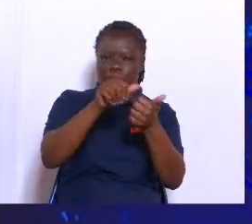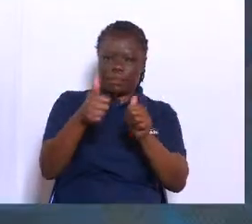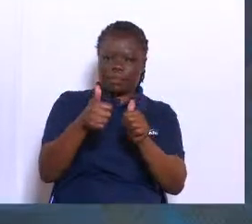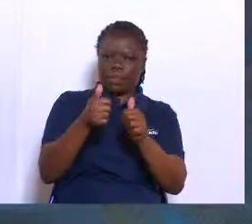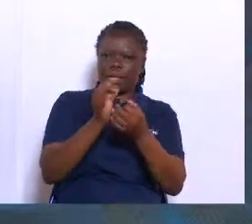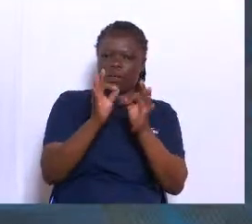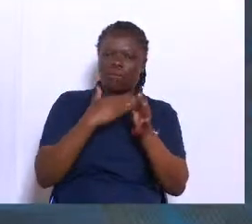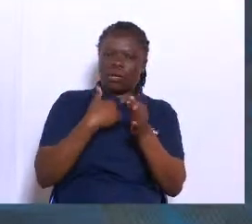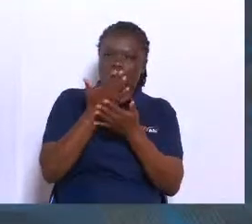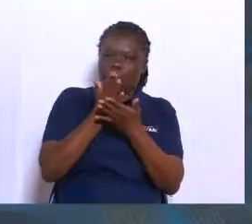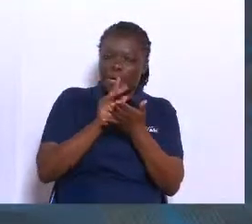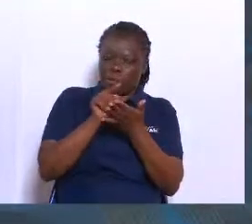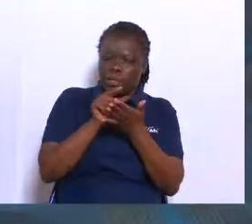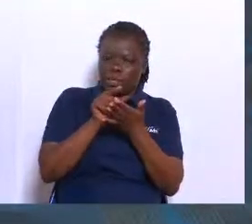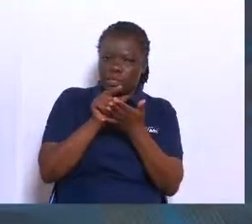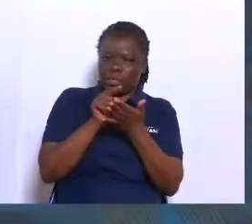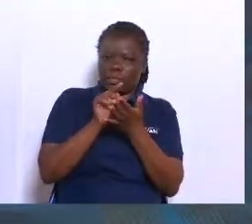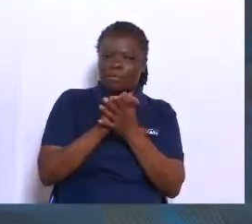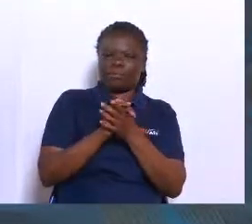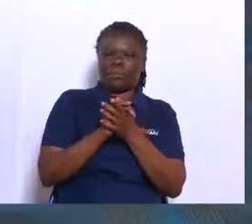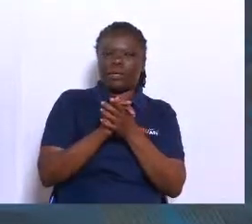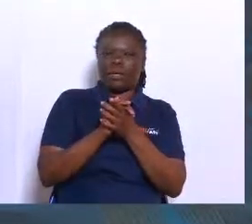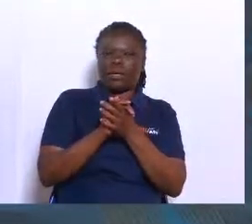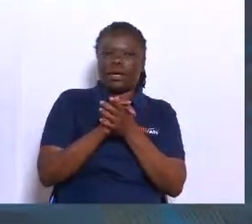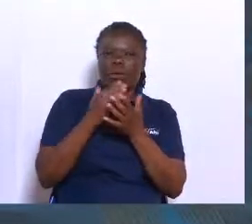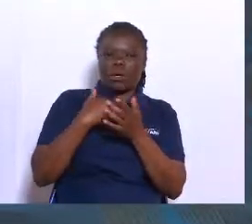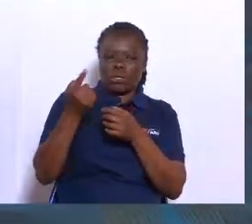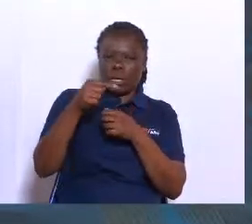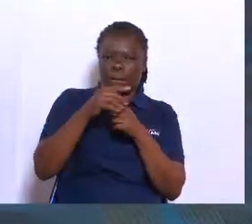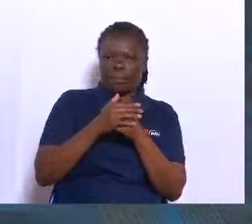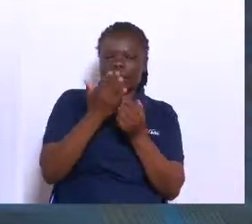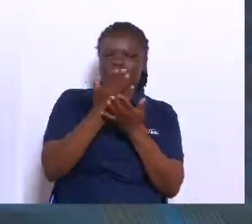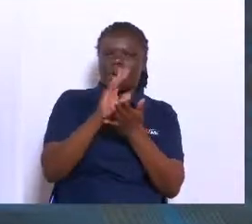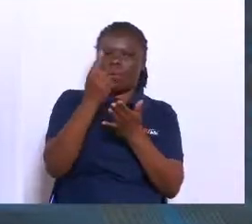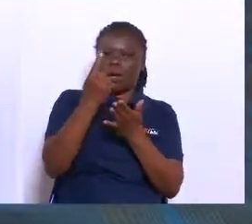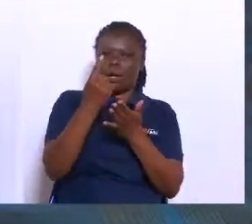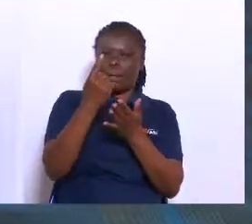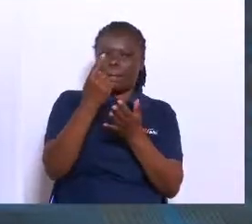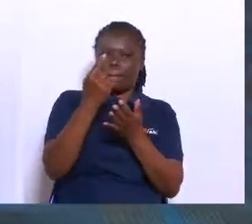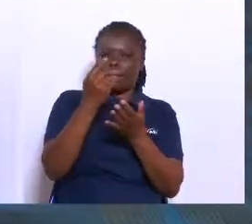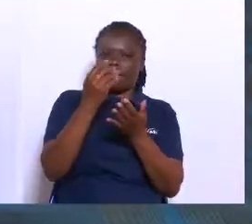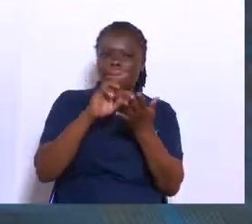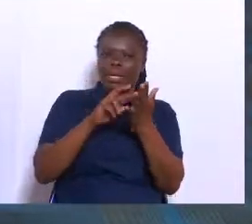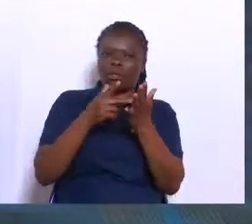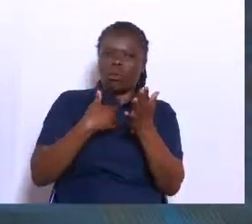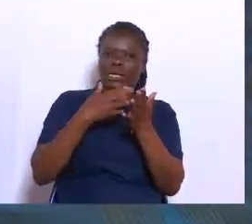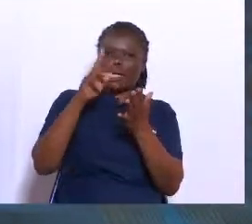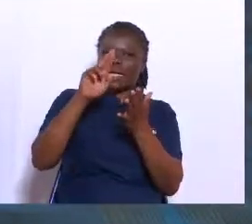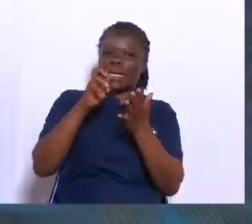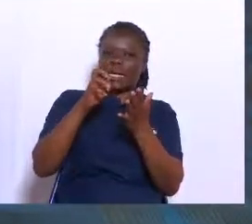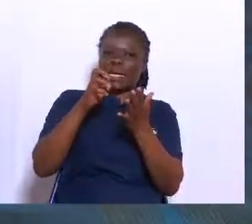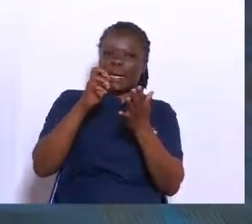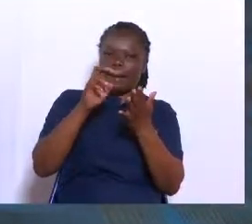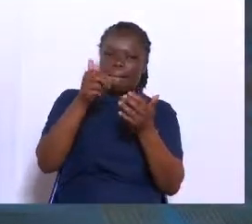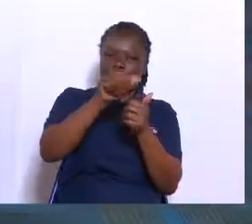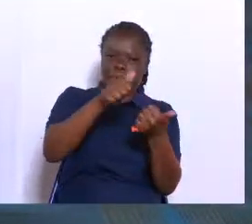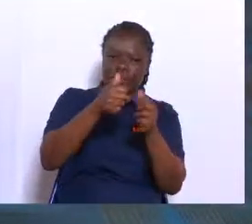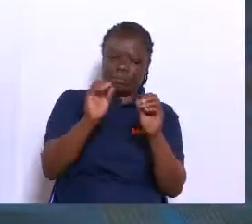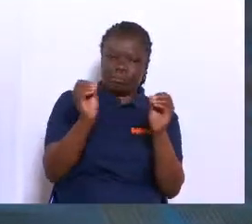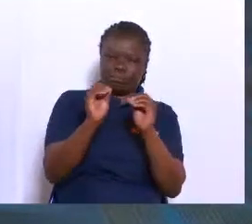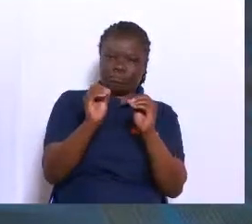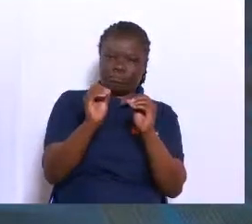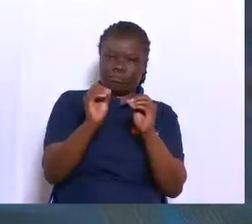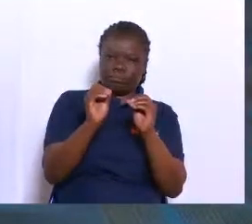come just now. Three groups. Somebody, you don't need rebaptism. You just need recommitment. You've